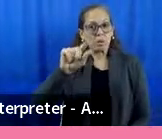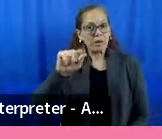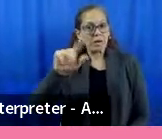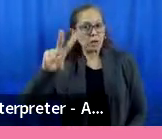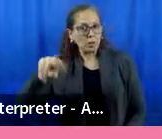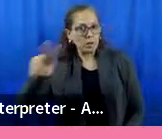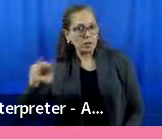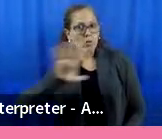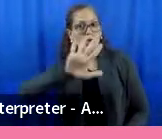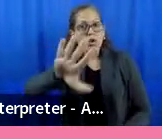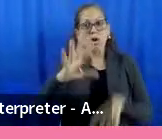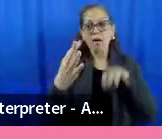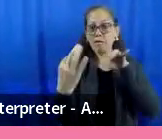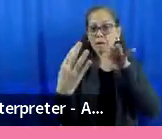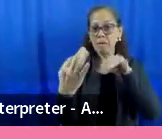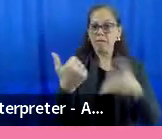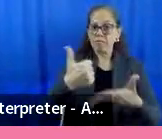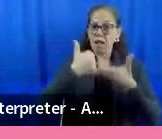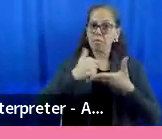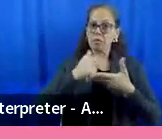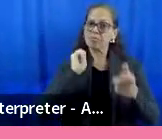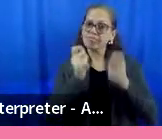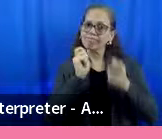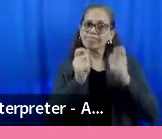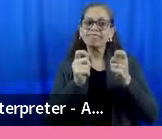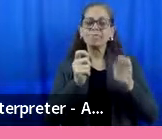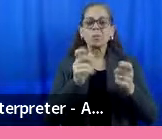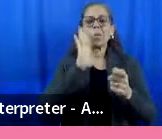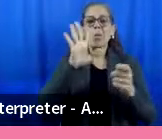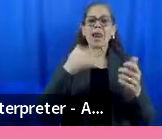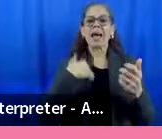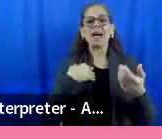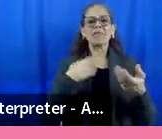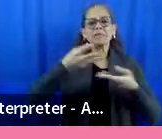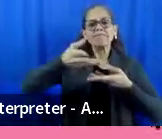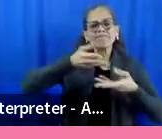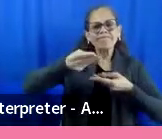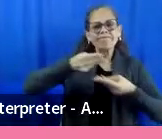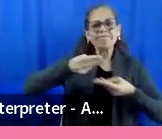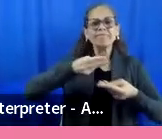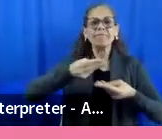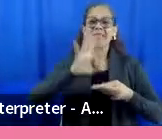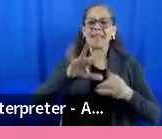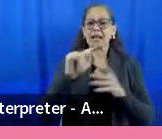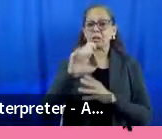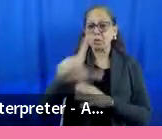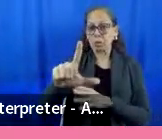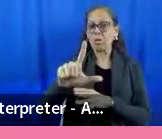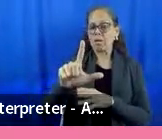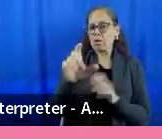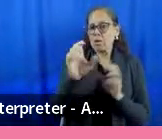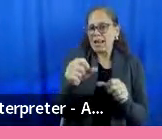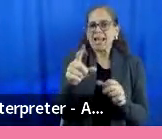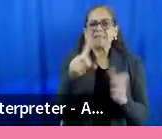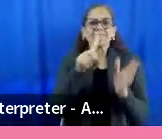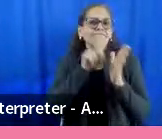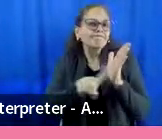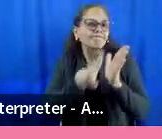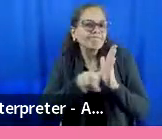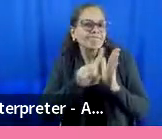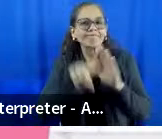can help us shape it. Mockups that allow you to simulate navigating the upcoming tool are available for you to explore.